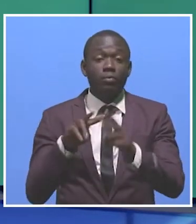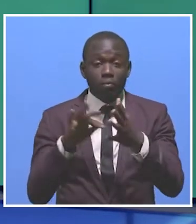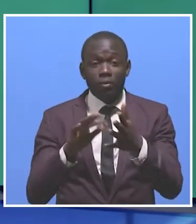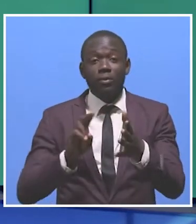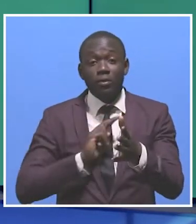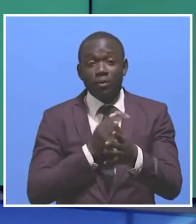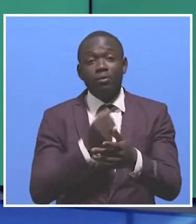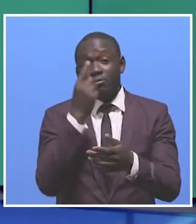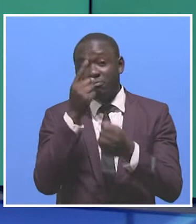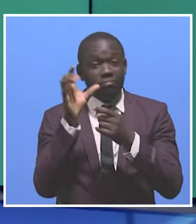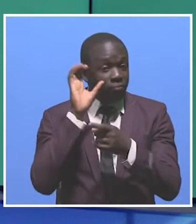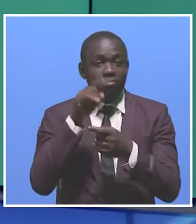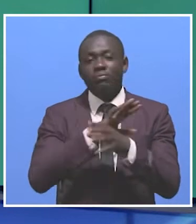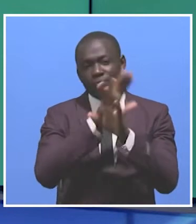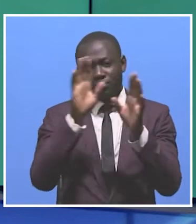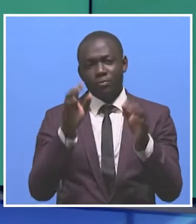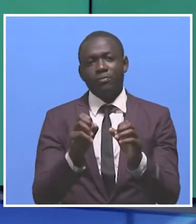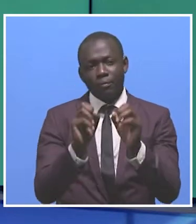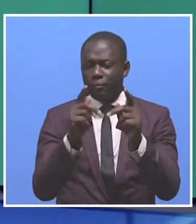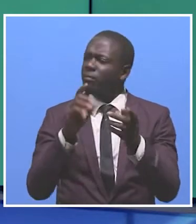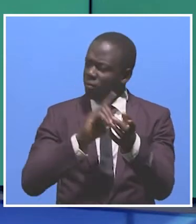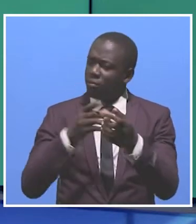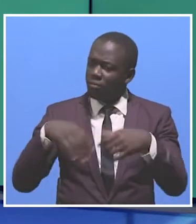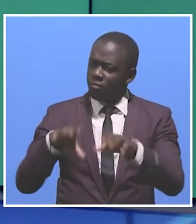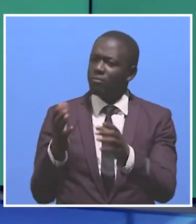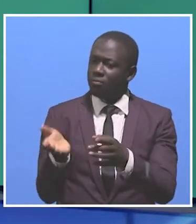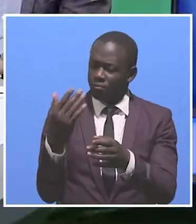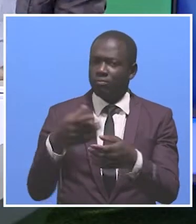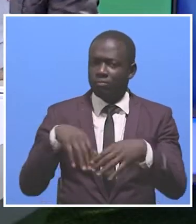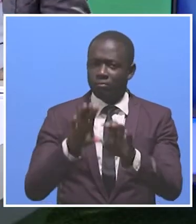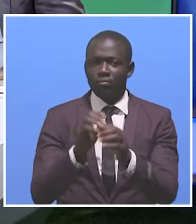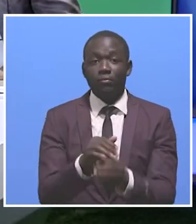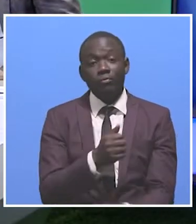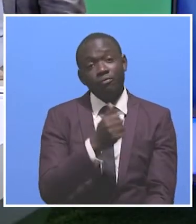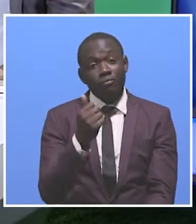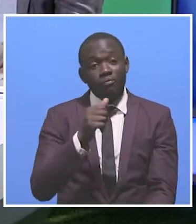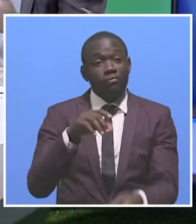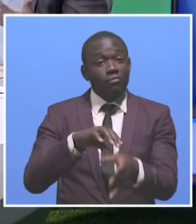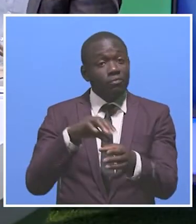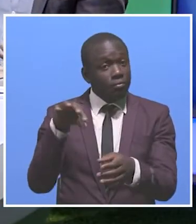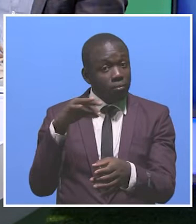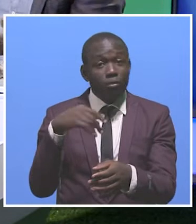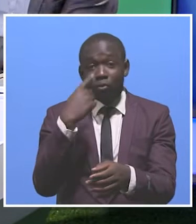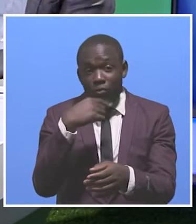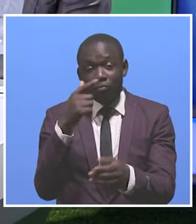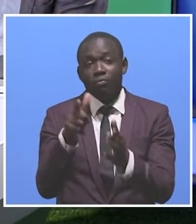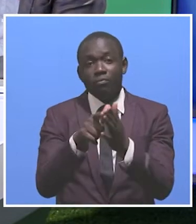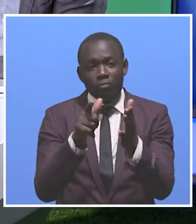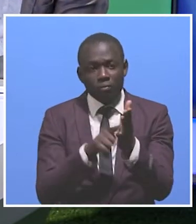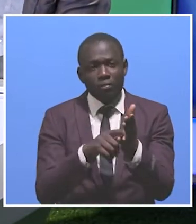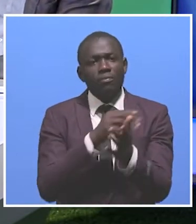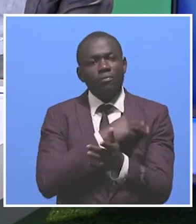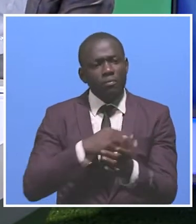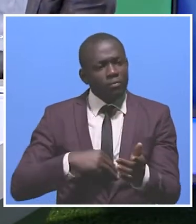a clear conversation without feedback. Okay, Doc, you can proceed. So the other key stakeholders are the lawmakers, the members of